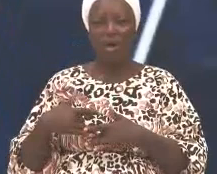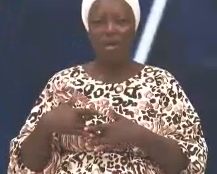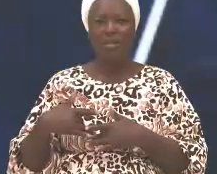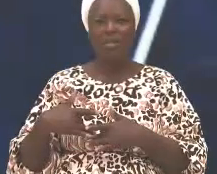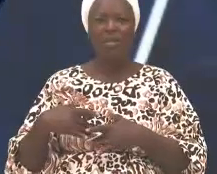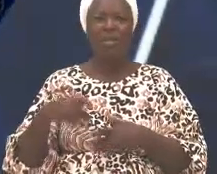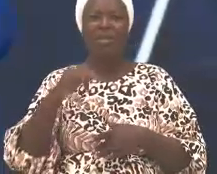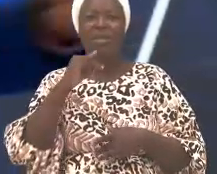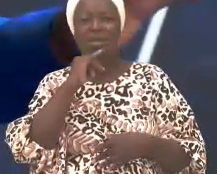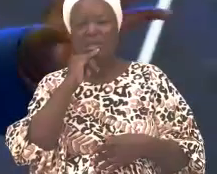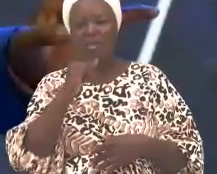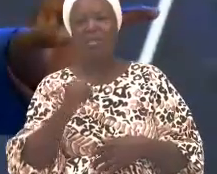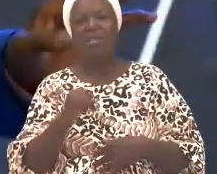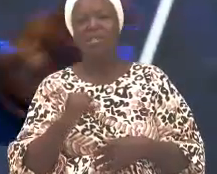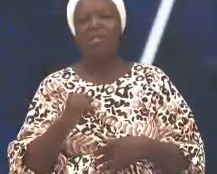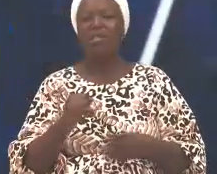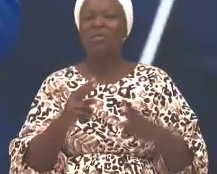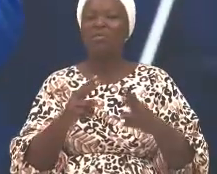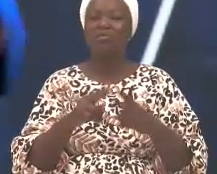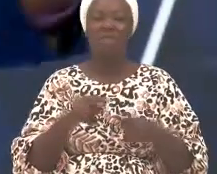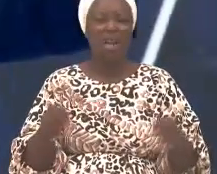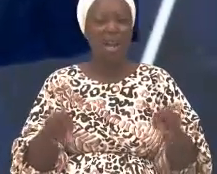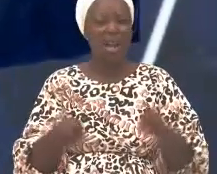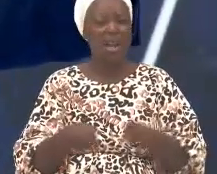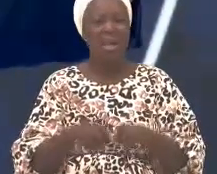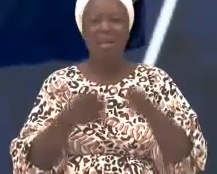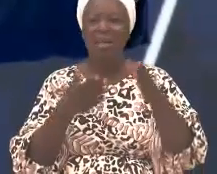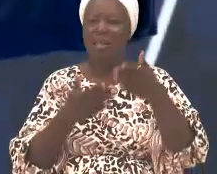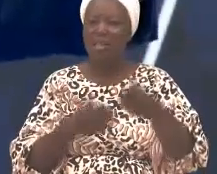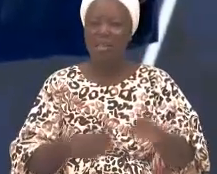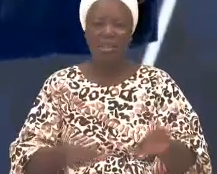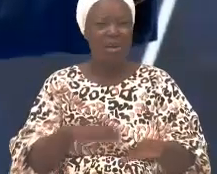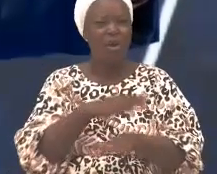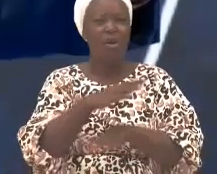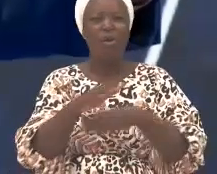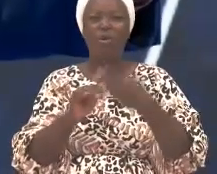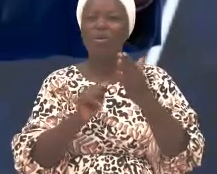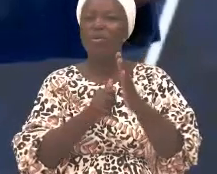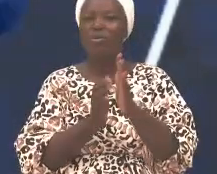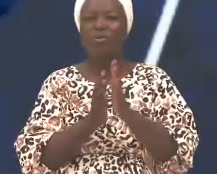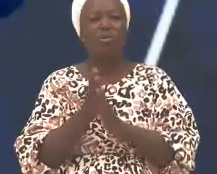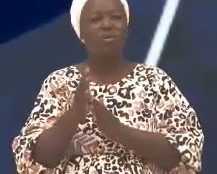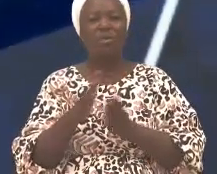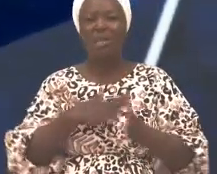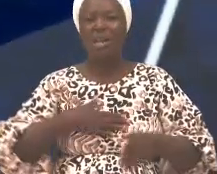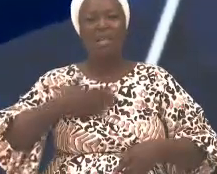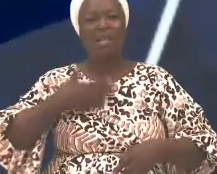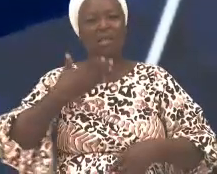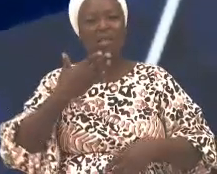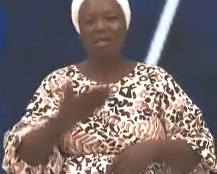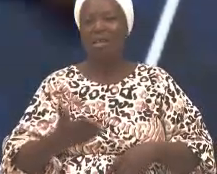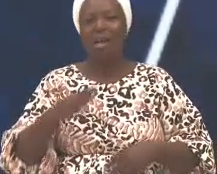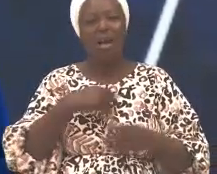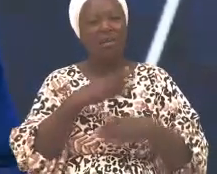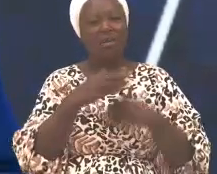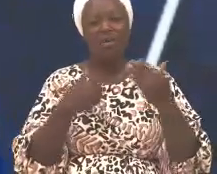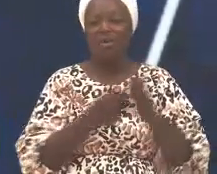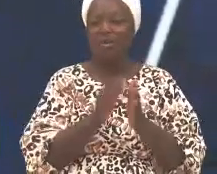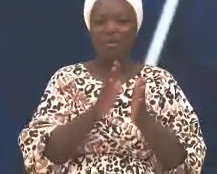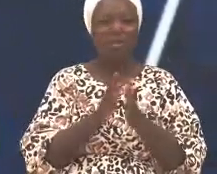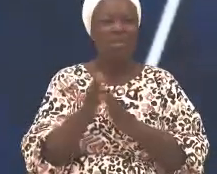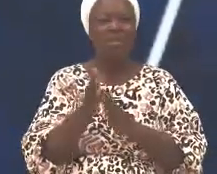It's like dead. All the push, all the desire, all the aspiration. I want to